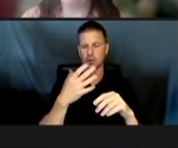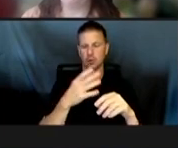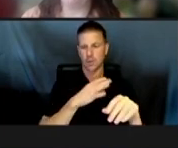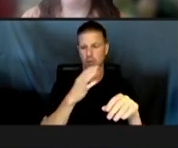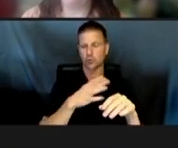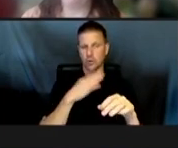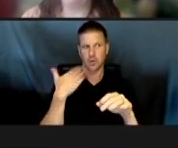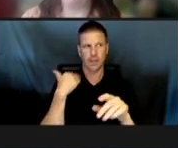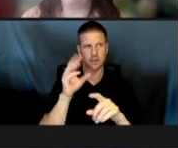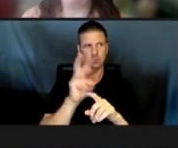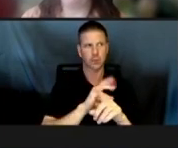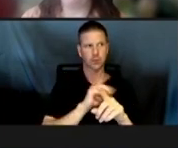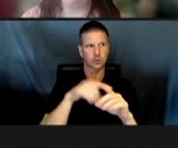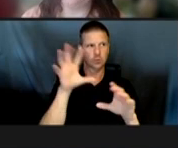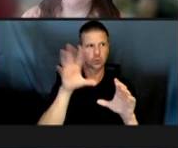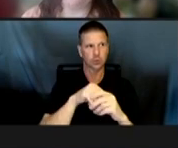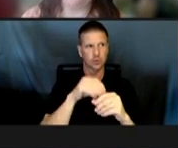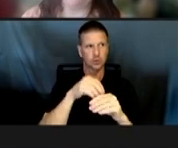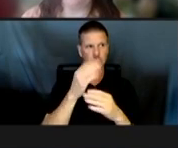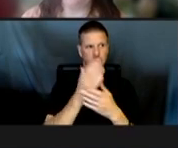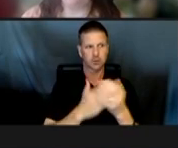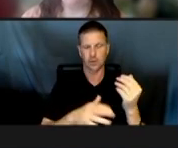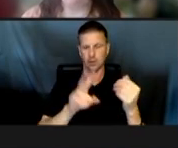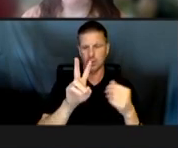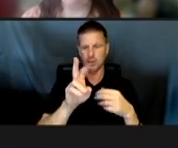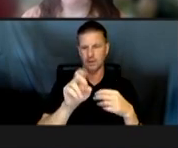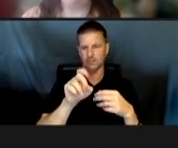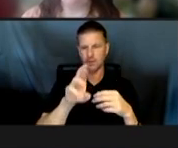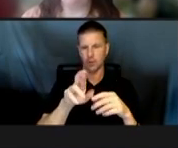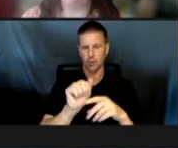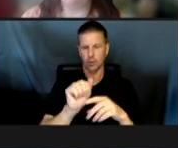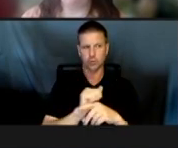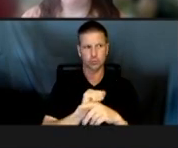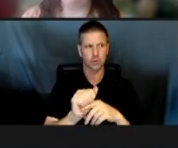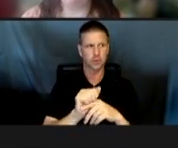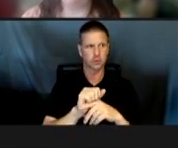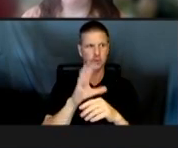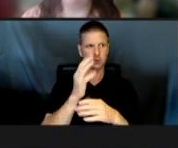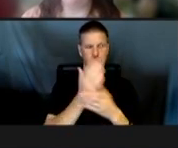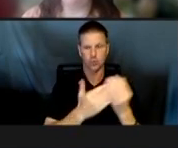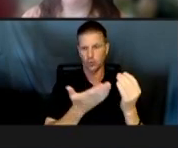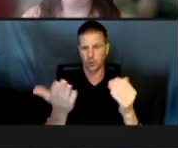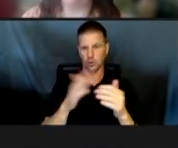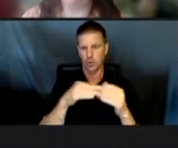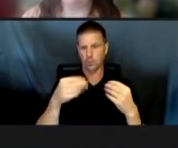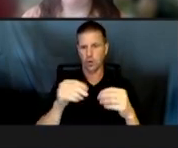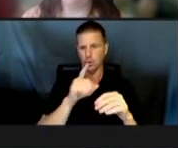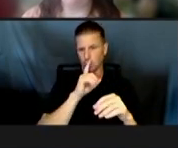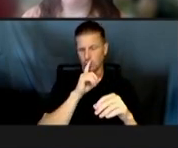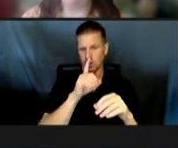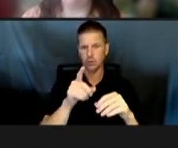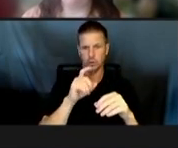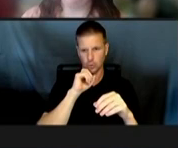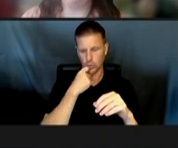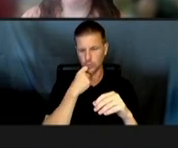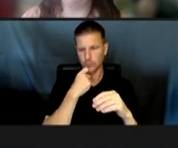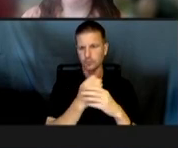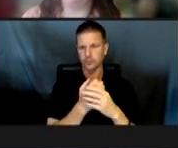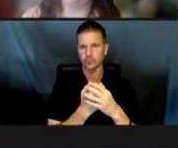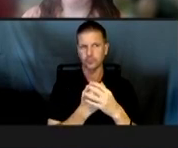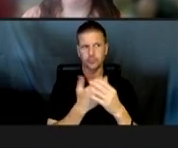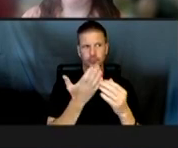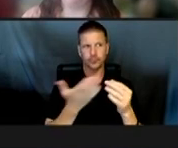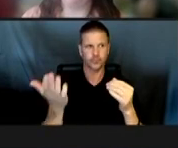to participate in some vendor trainings, and some of the new things on the market are really very cool.